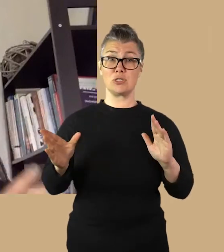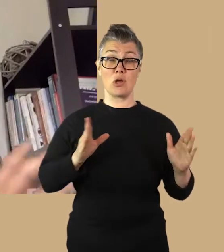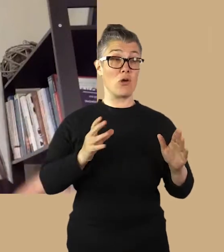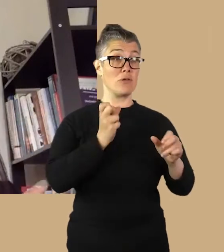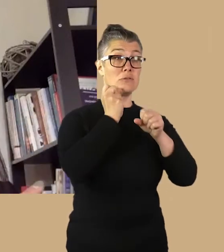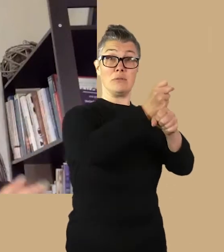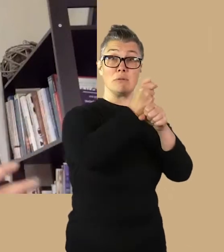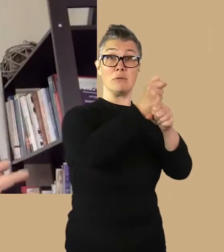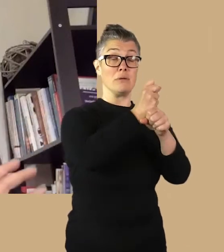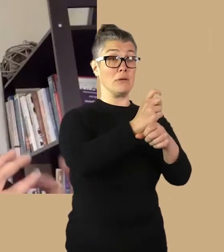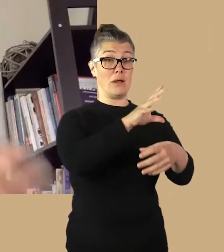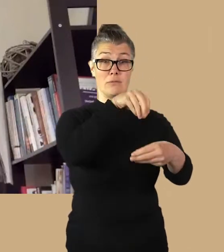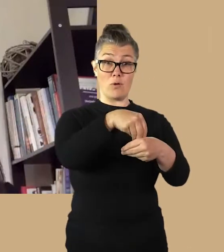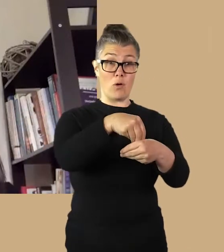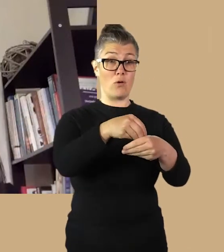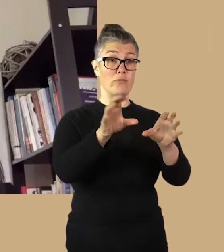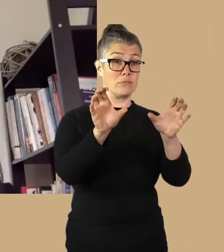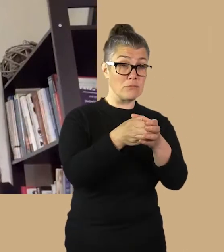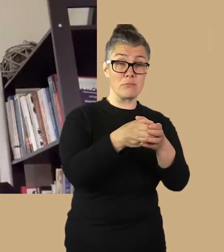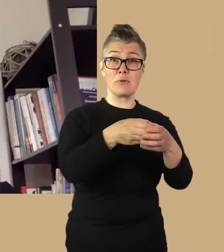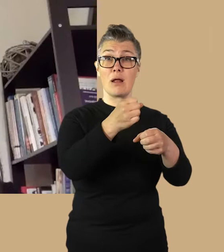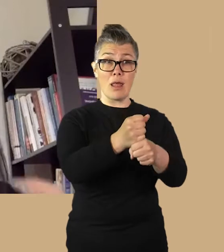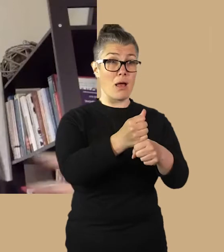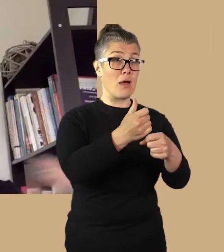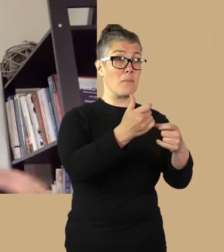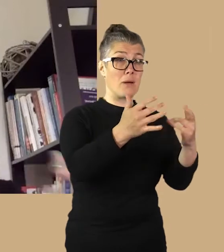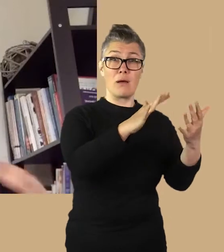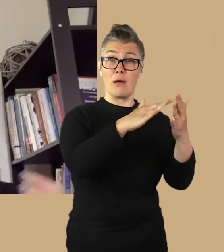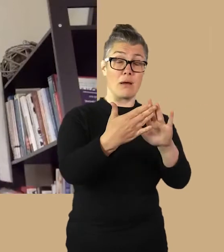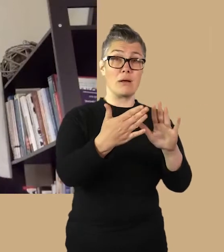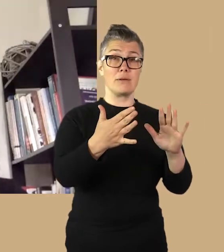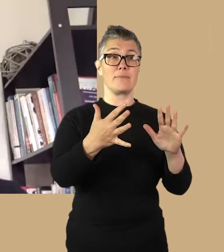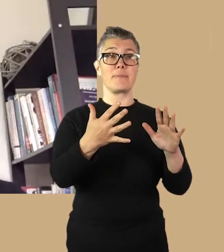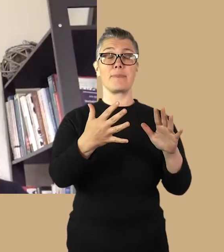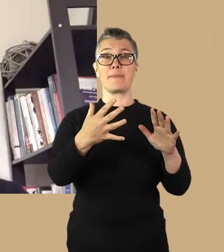open rallies and joining clubs and societies value? So they're a bit